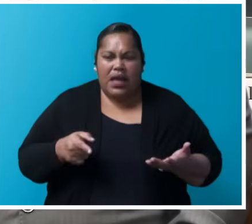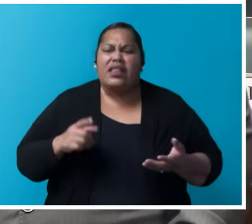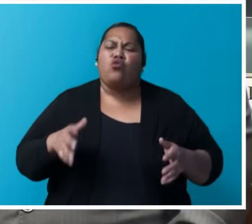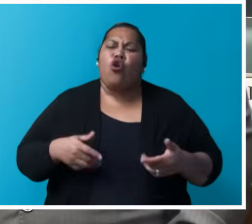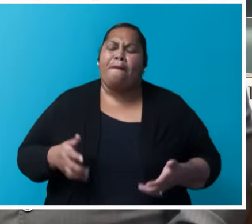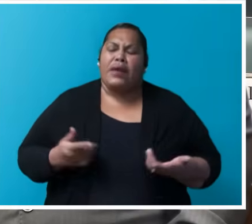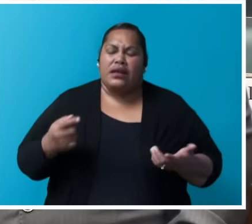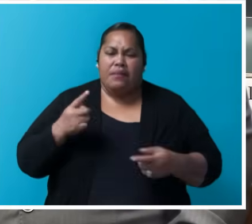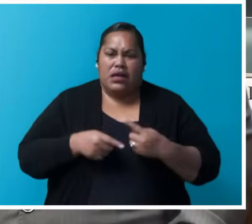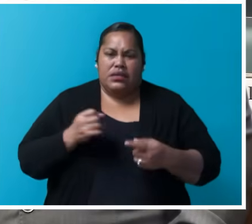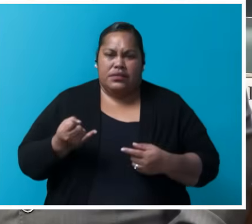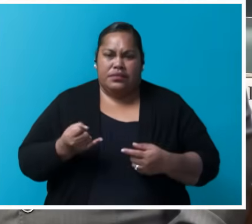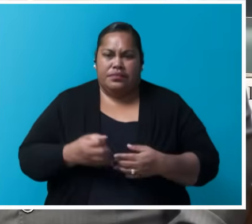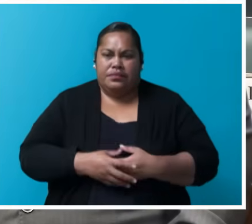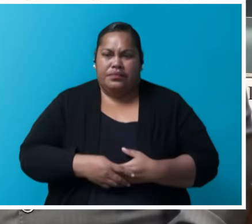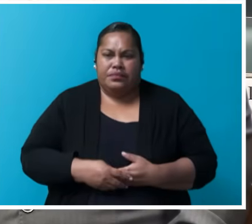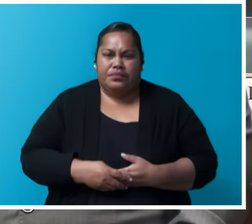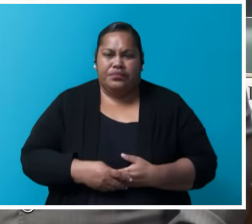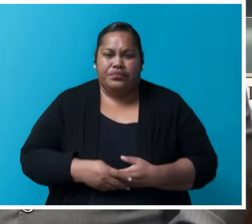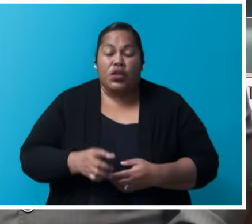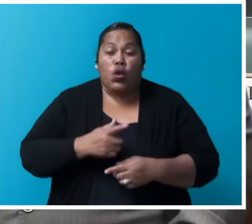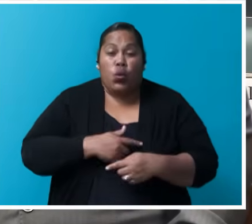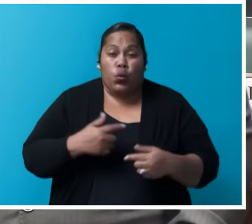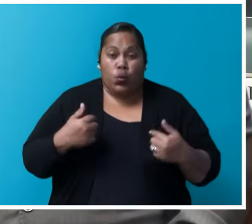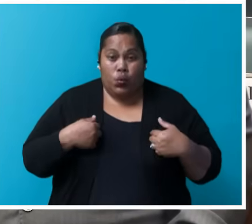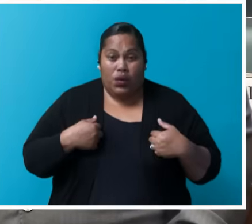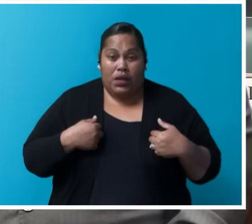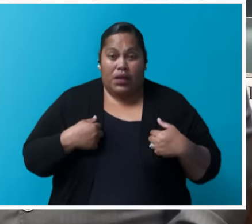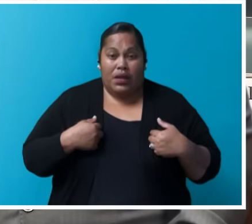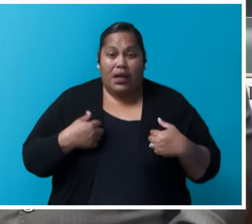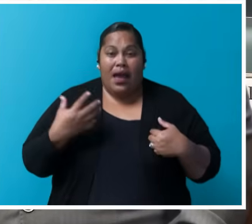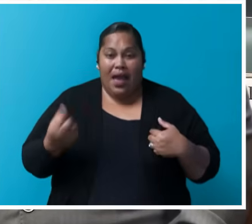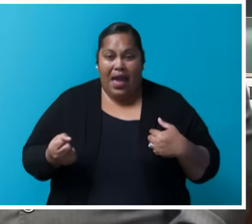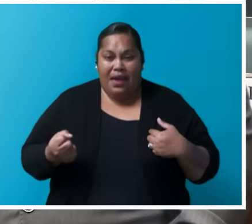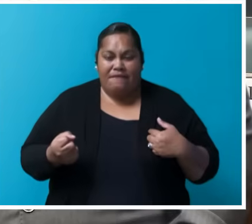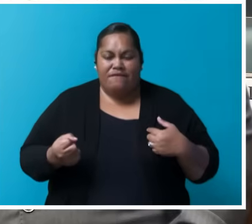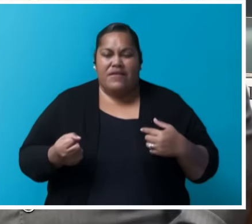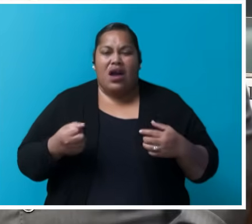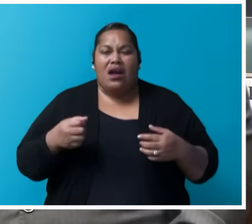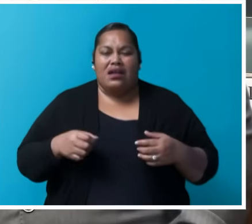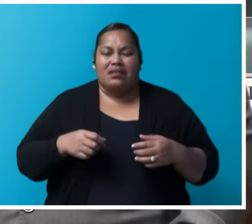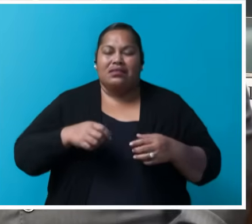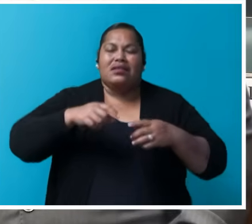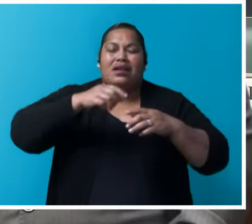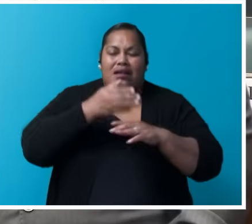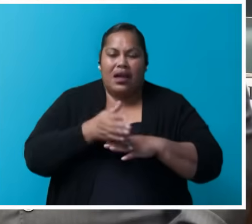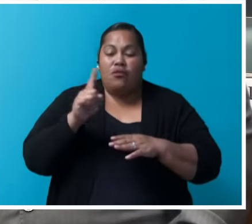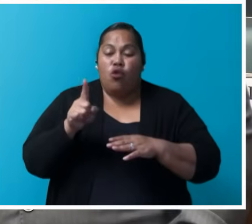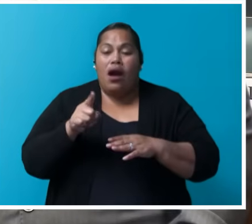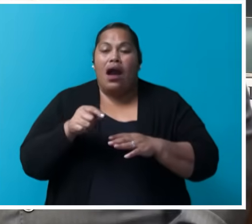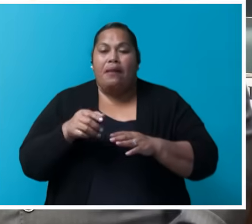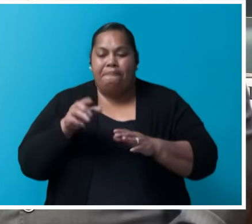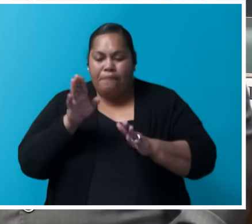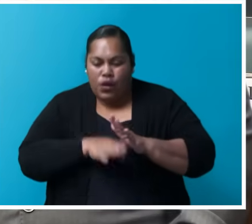that. So we actually had deficits well below budgeted levels at an average of 3%